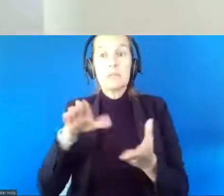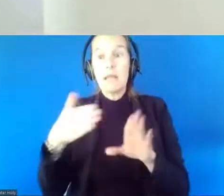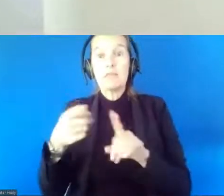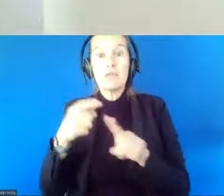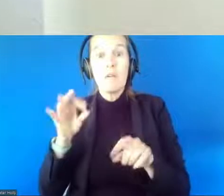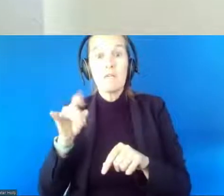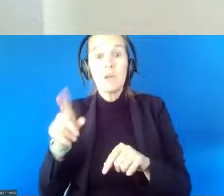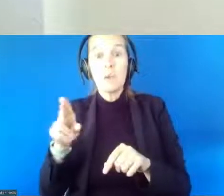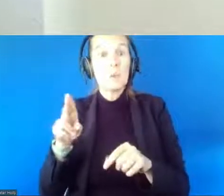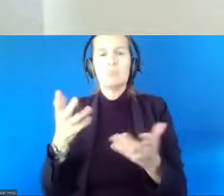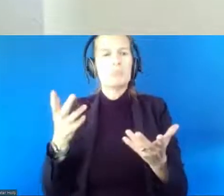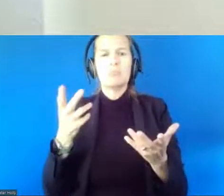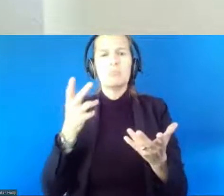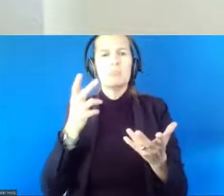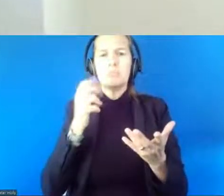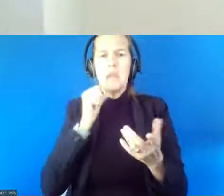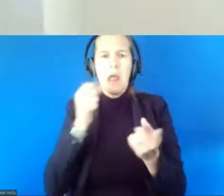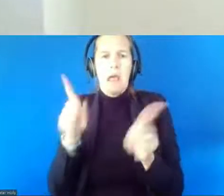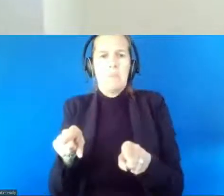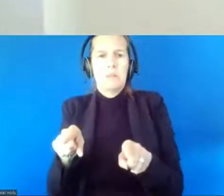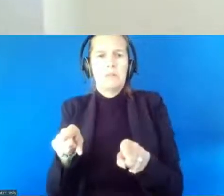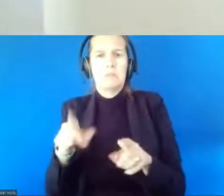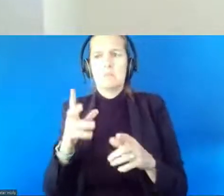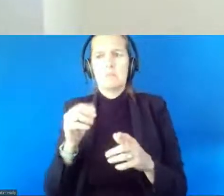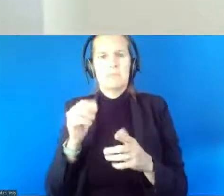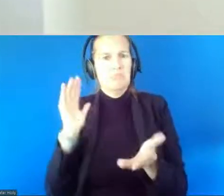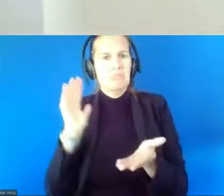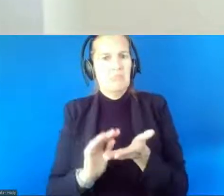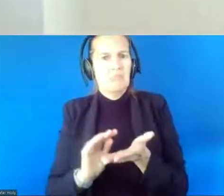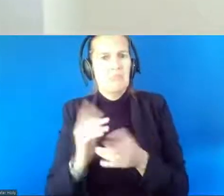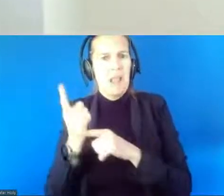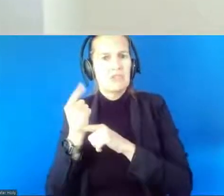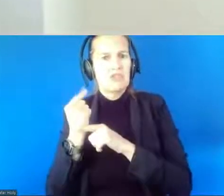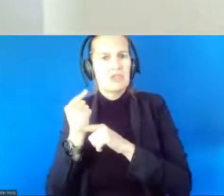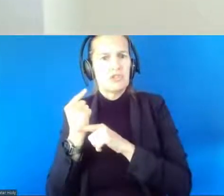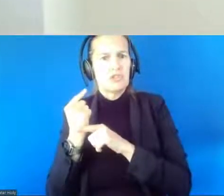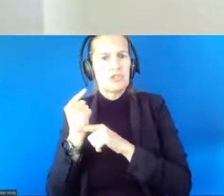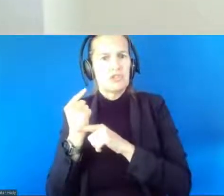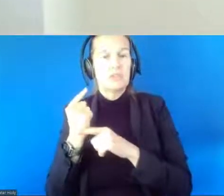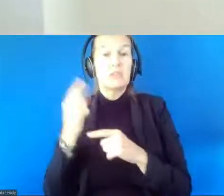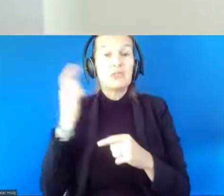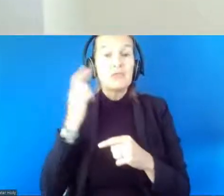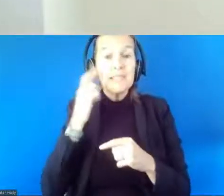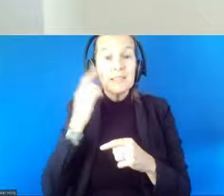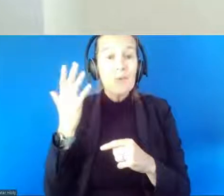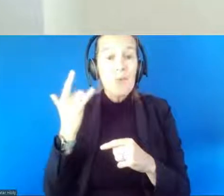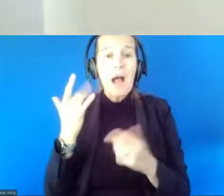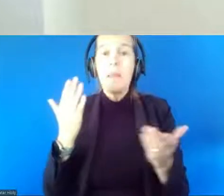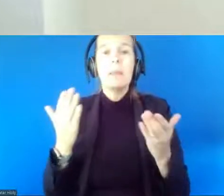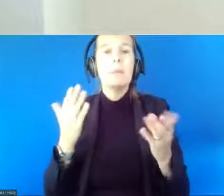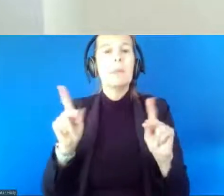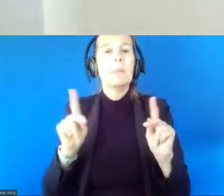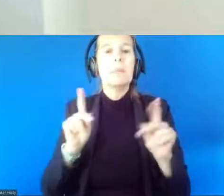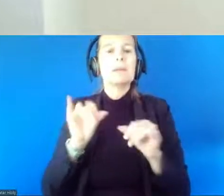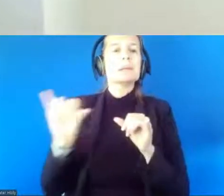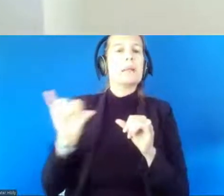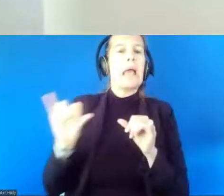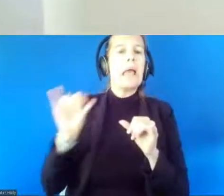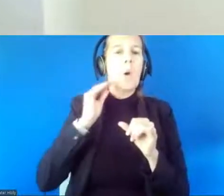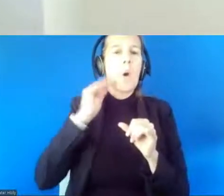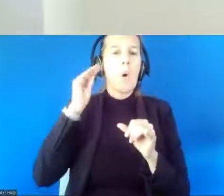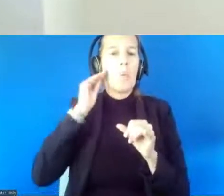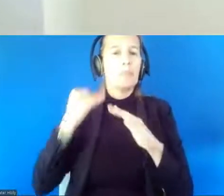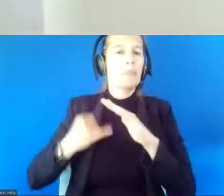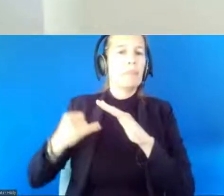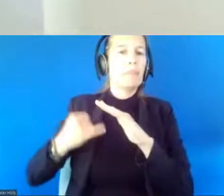really an unusually low year. And this might have been due to people staying at home and